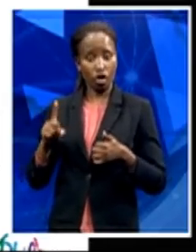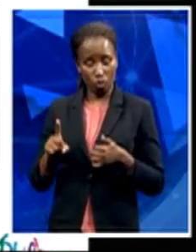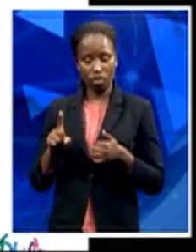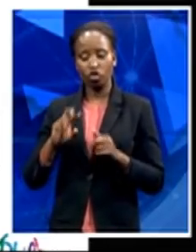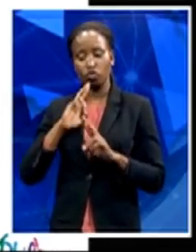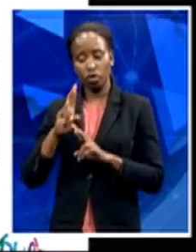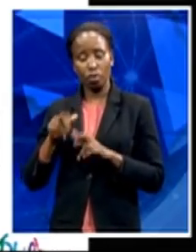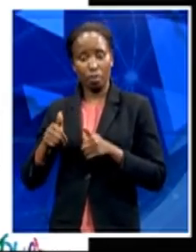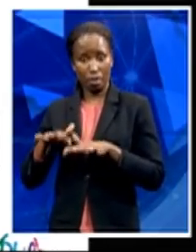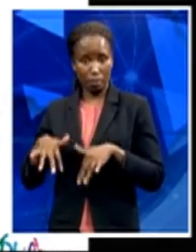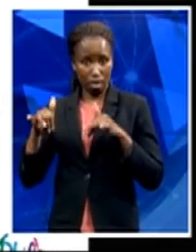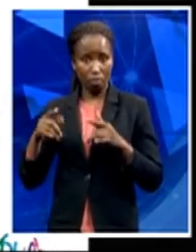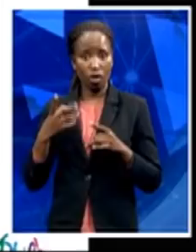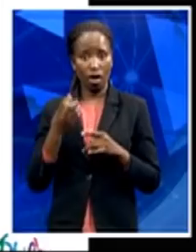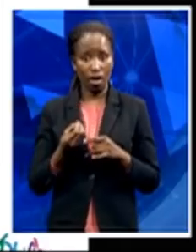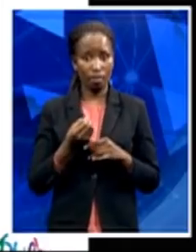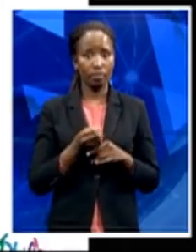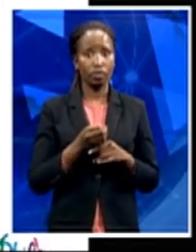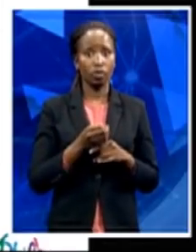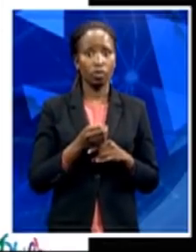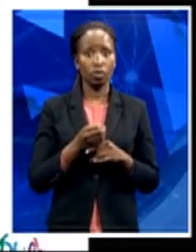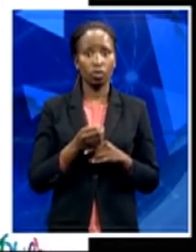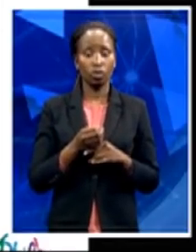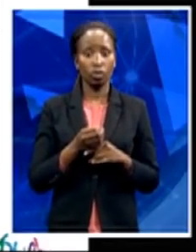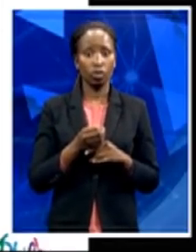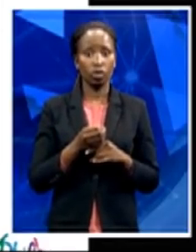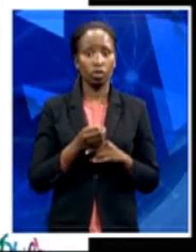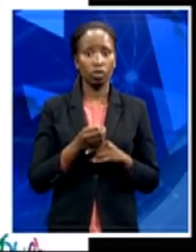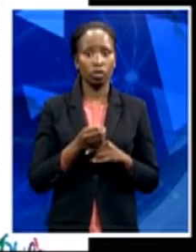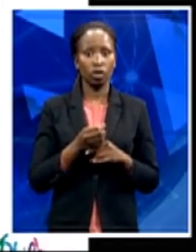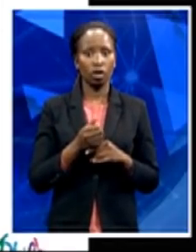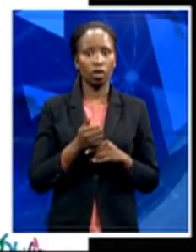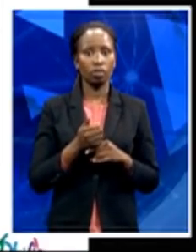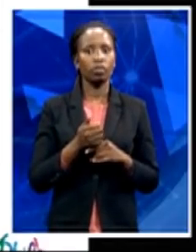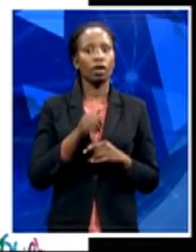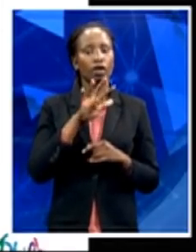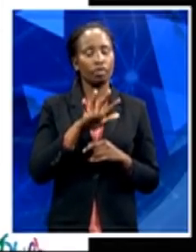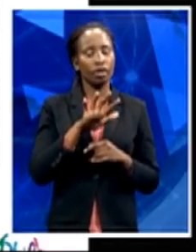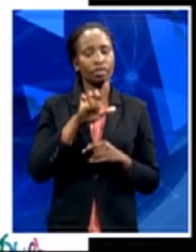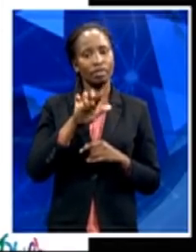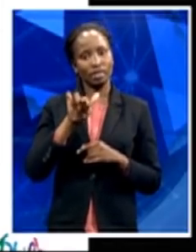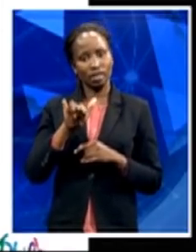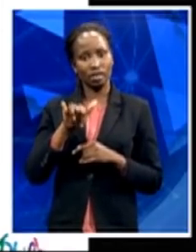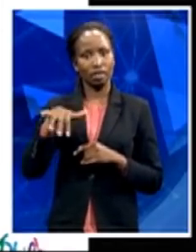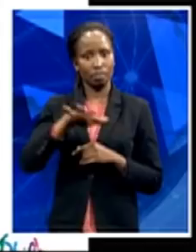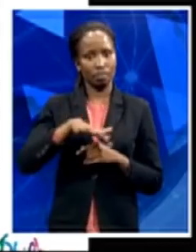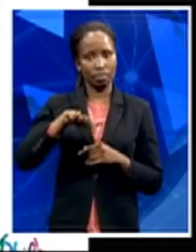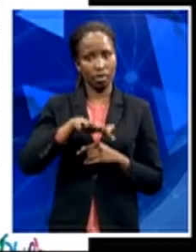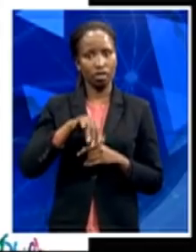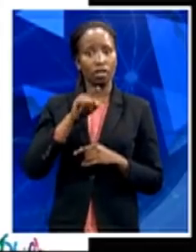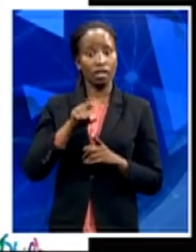have been identified and accredited. Of this, 446 are in the public sector